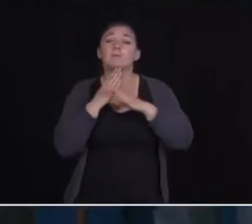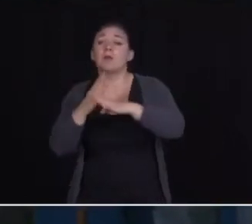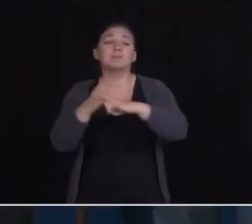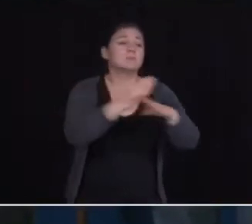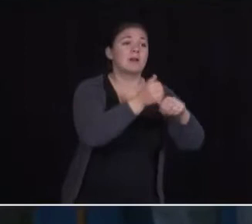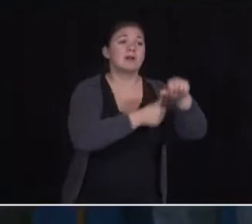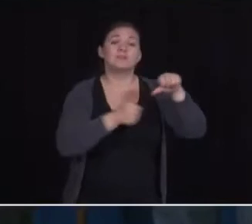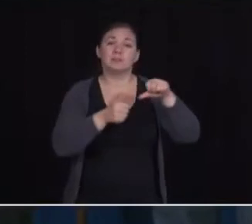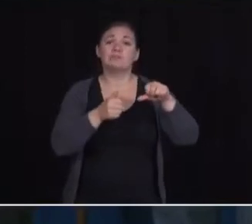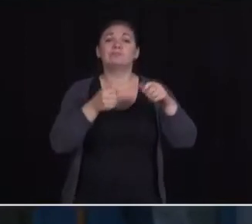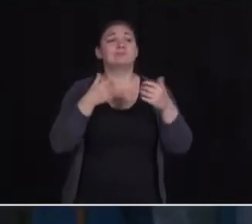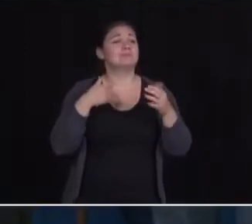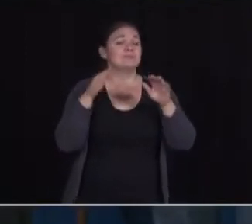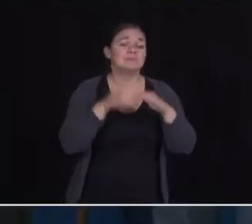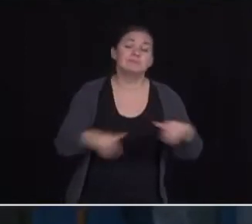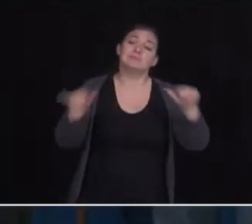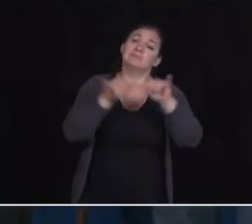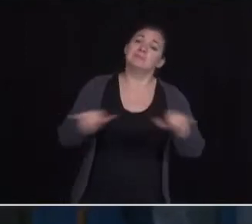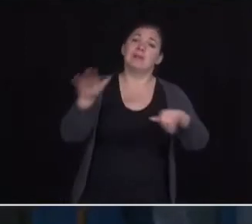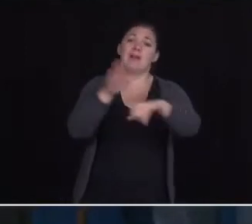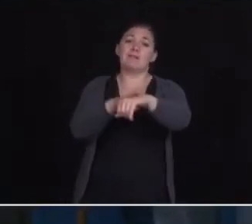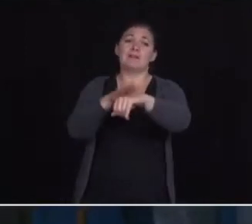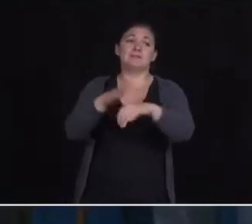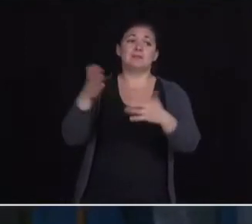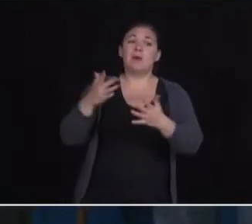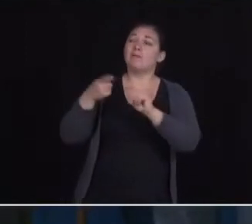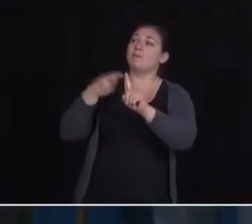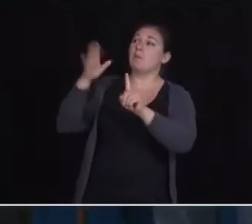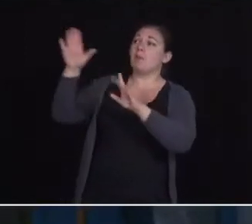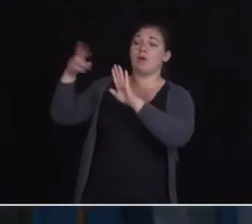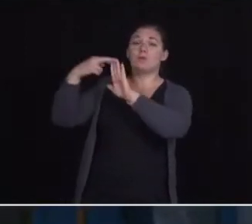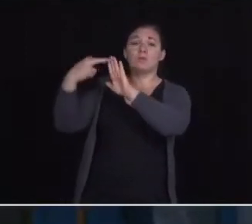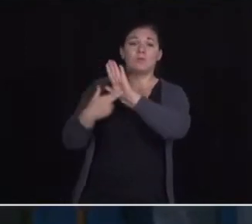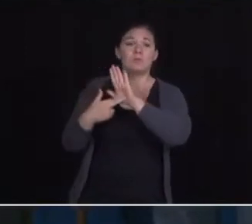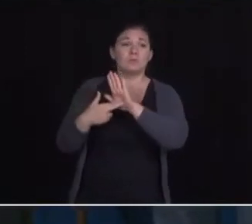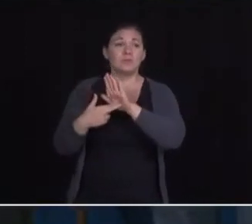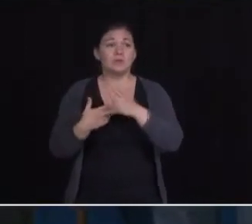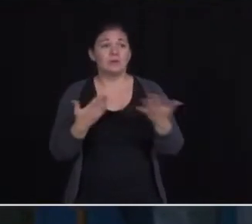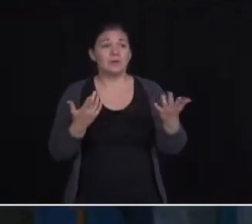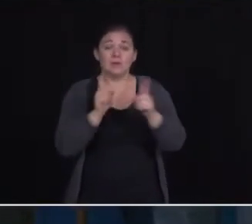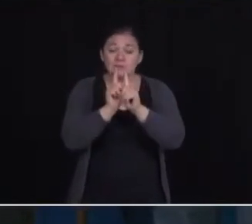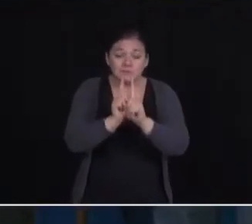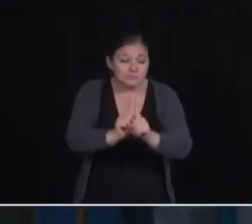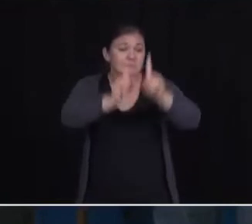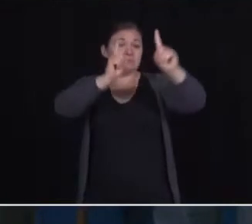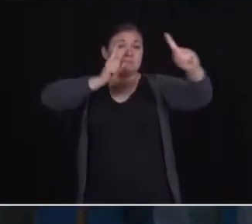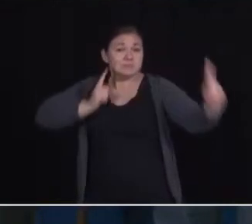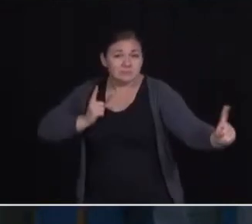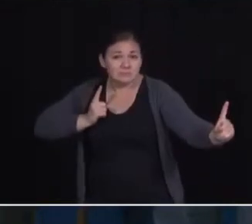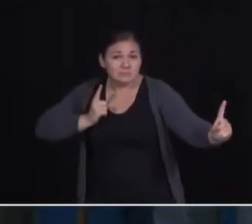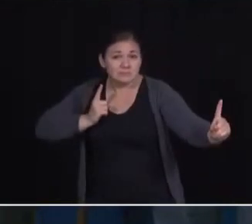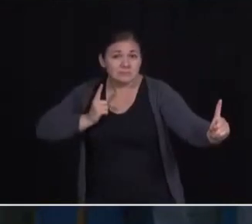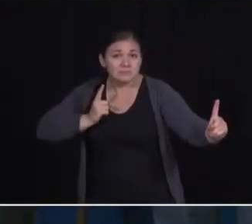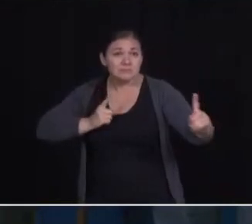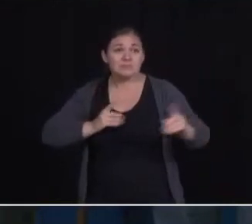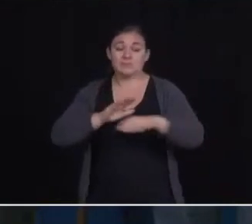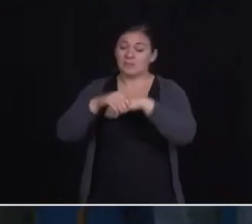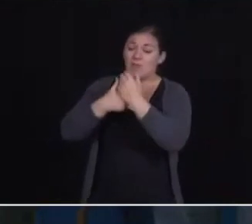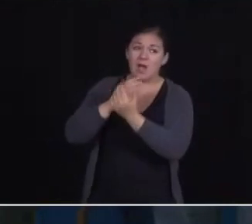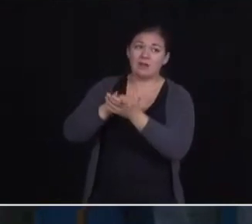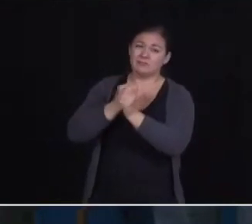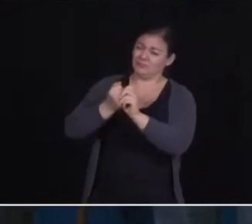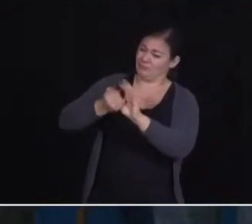this outbreak began in March. Maintain physical distancing. Wash your hands thoroughly and regularly.